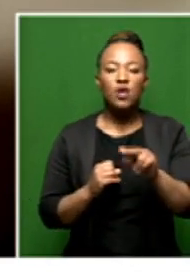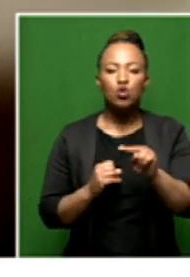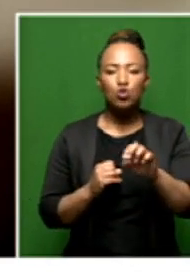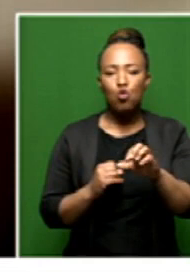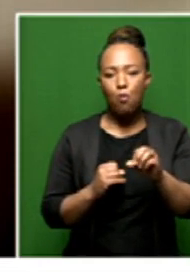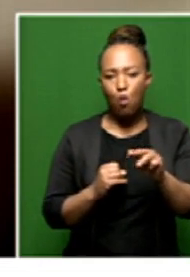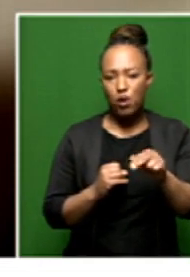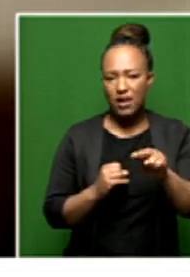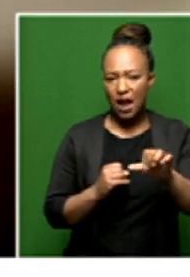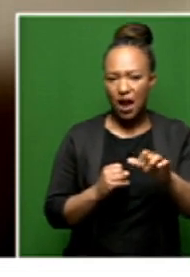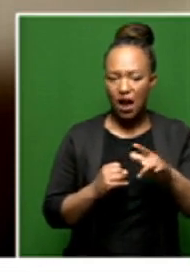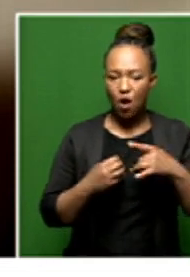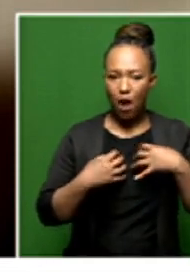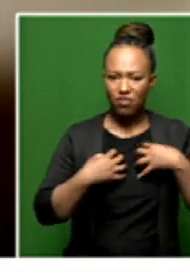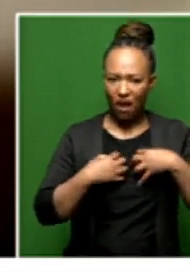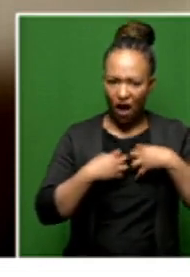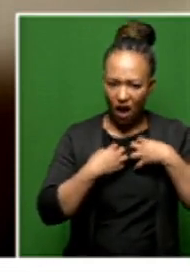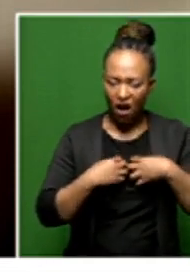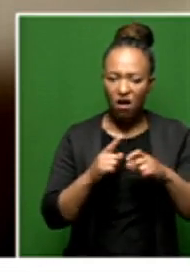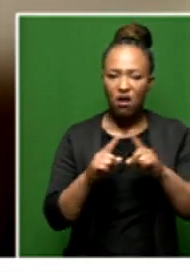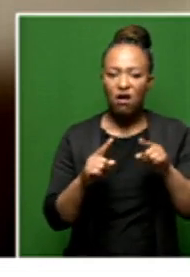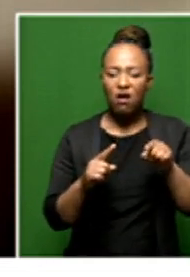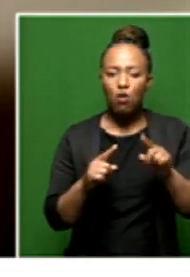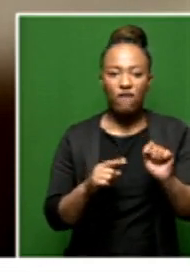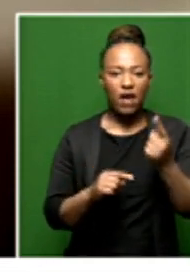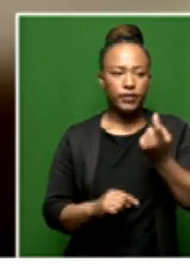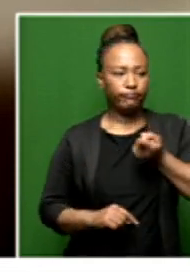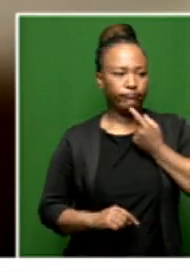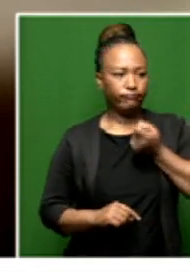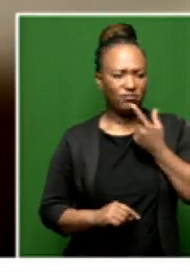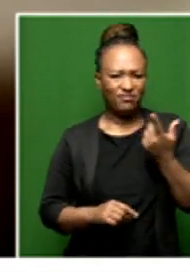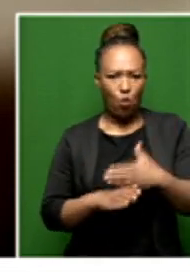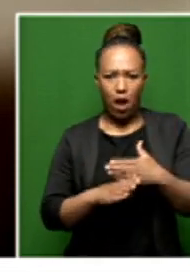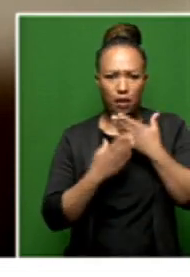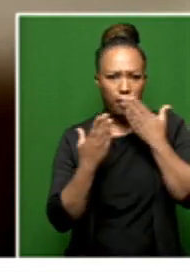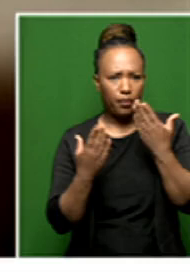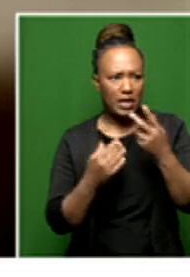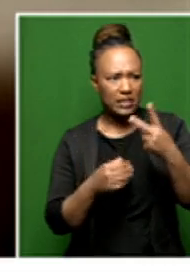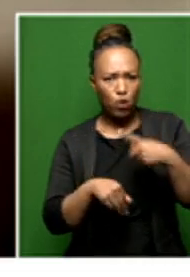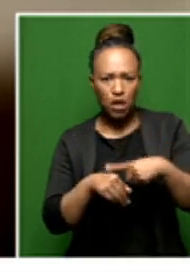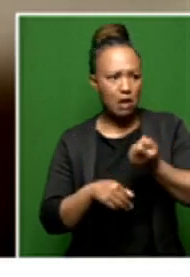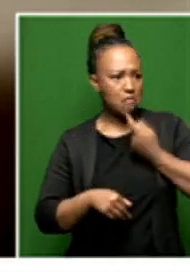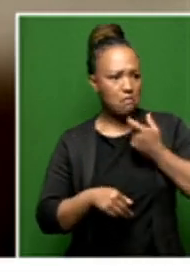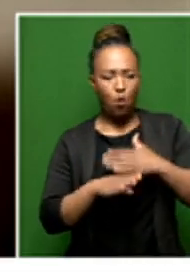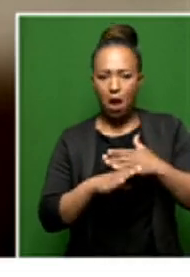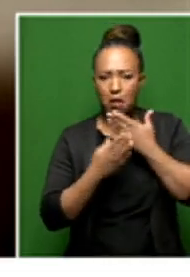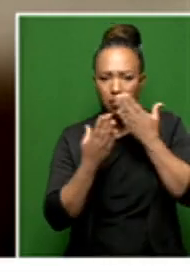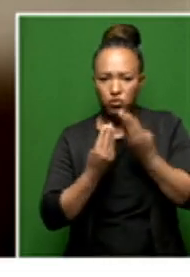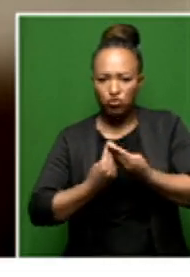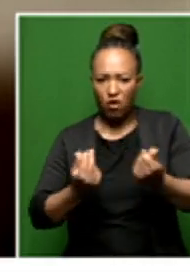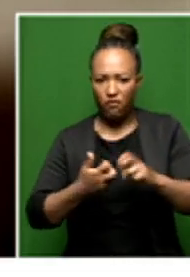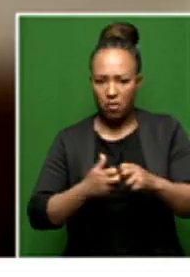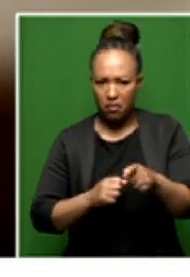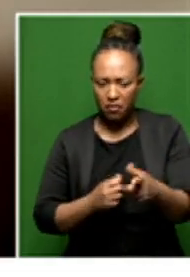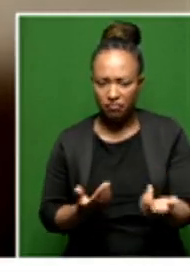and the antibiotics that you're given the first time don't work or the second time. So